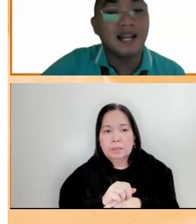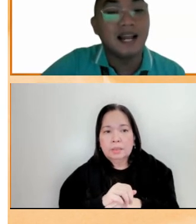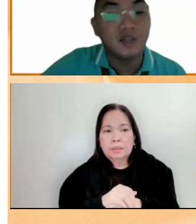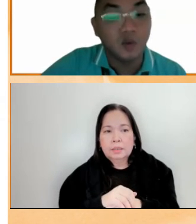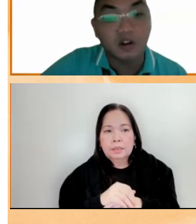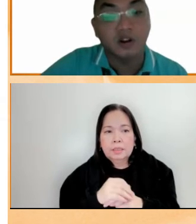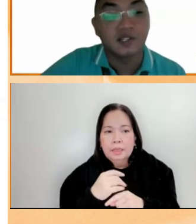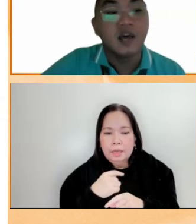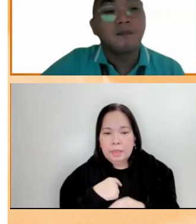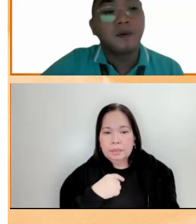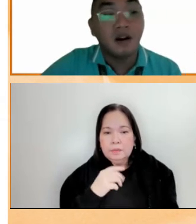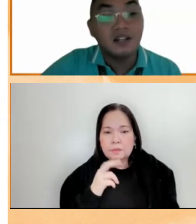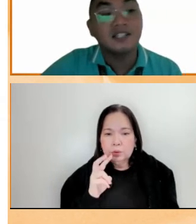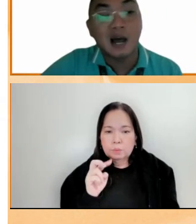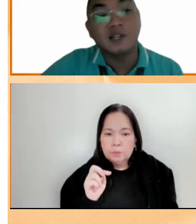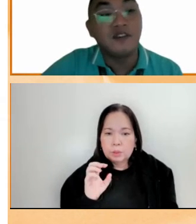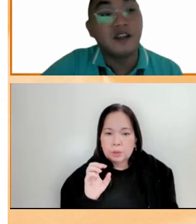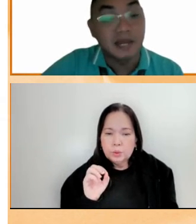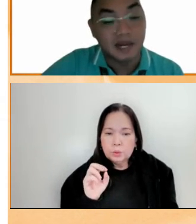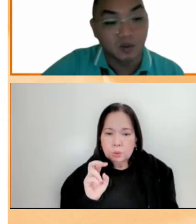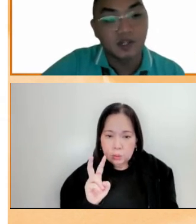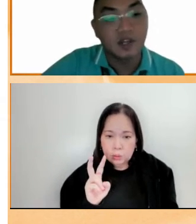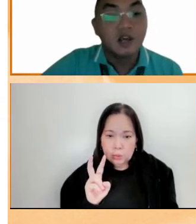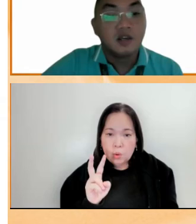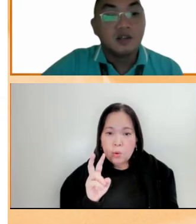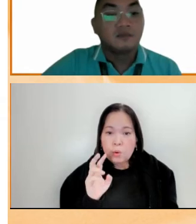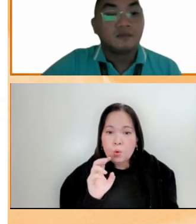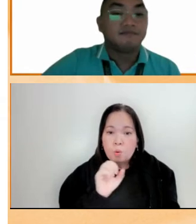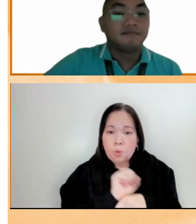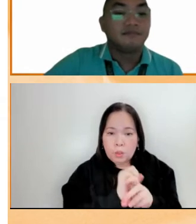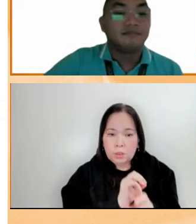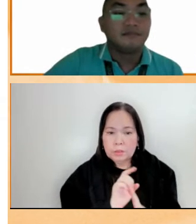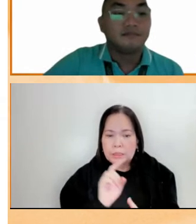2.02 mental health workers per 100,000 Filipinos.